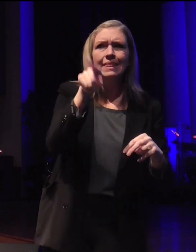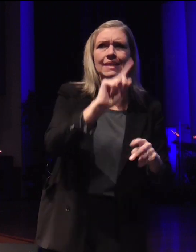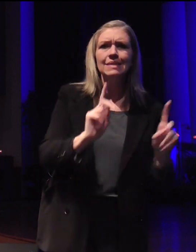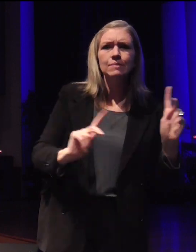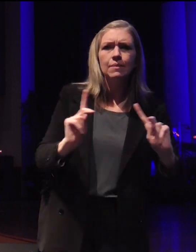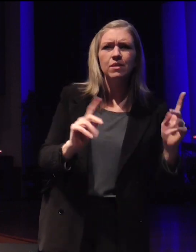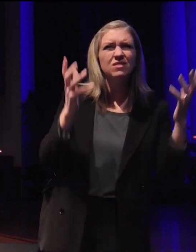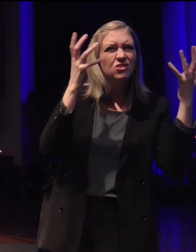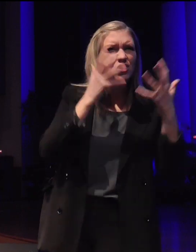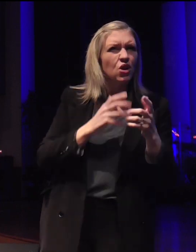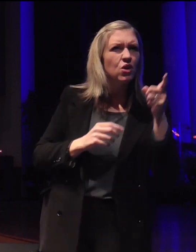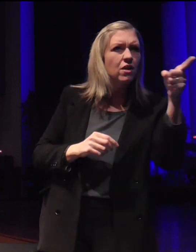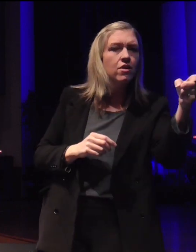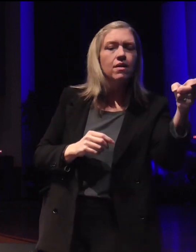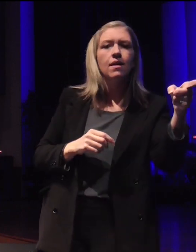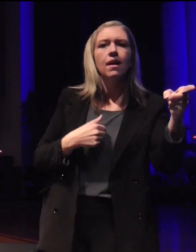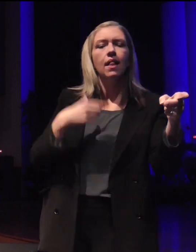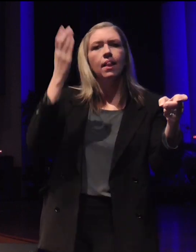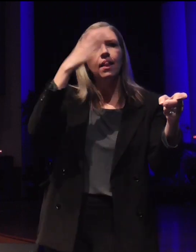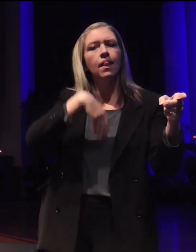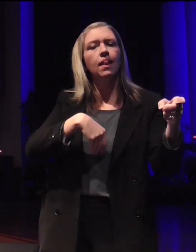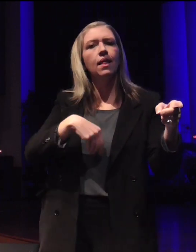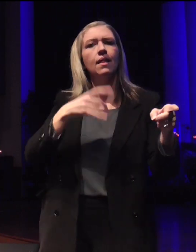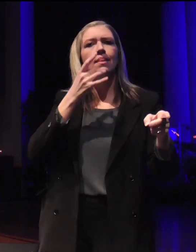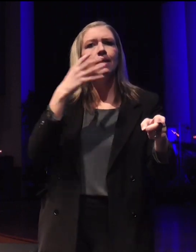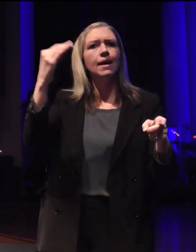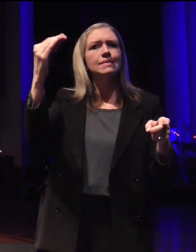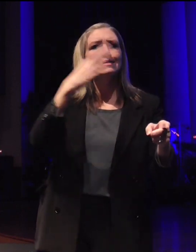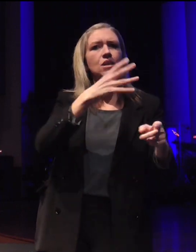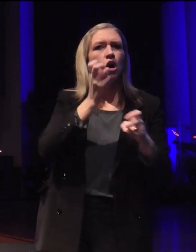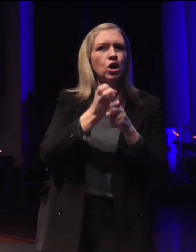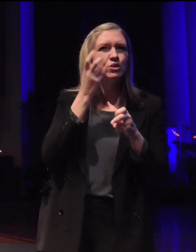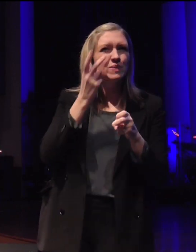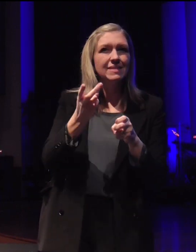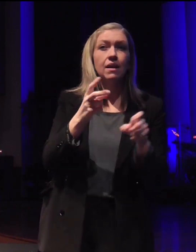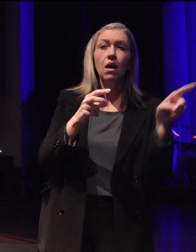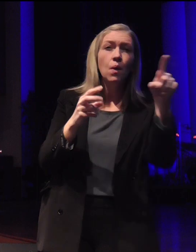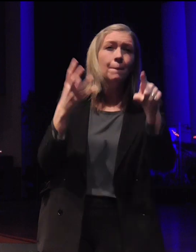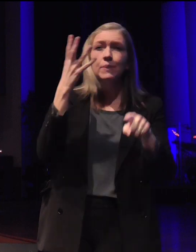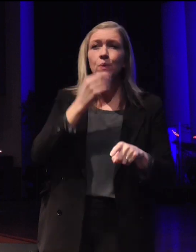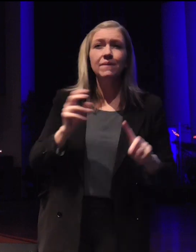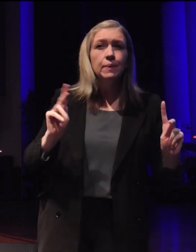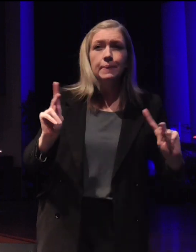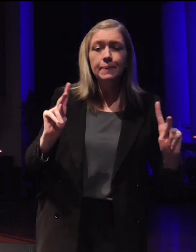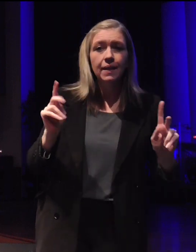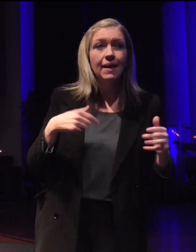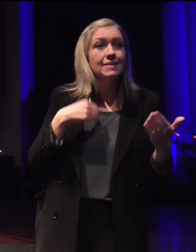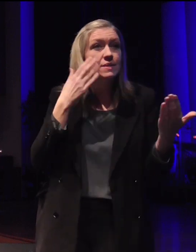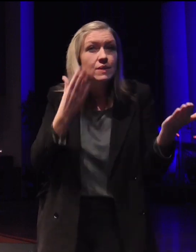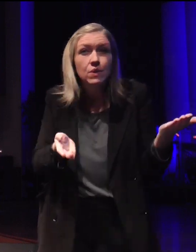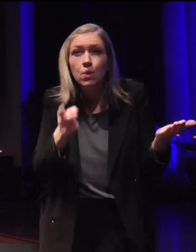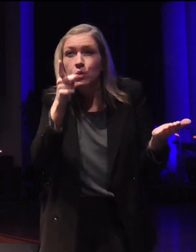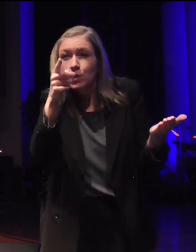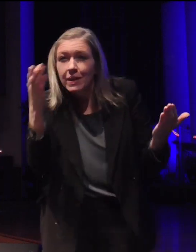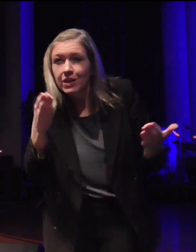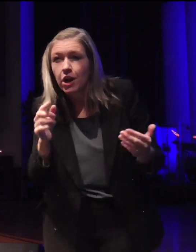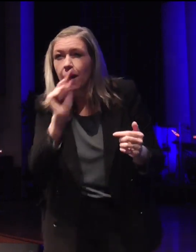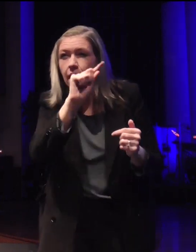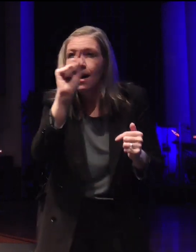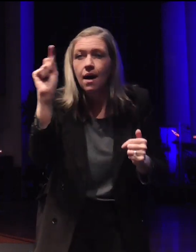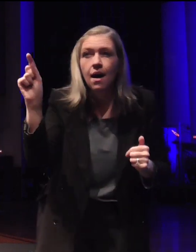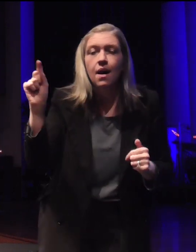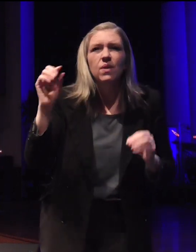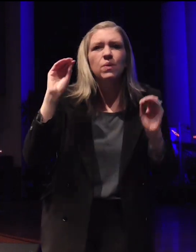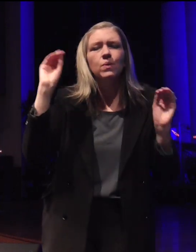it's been so dark over there, and the lights are shining on me. Hi, look at the beautiful people over there. I didn't know you were here. I didn't know you were here. I